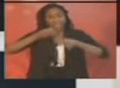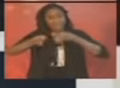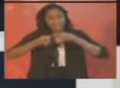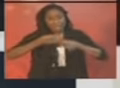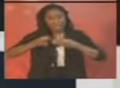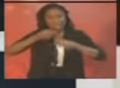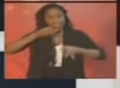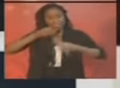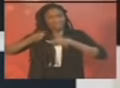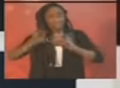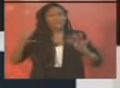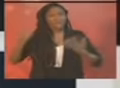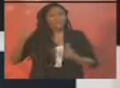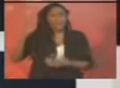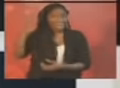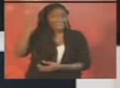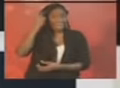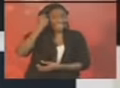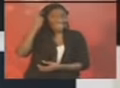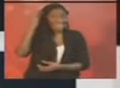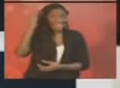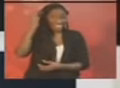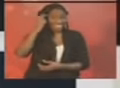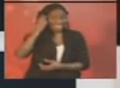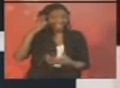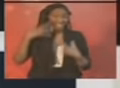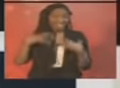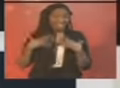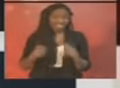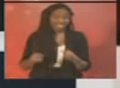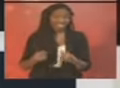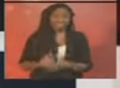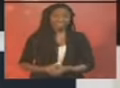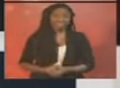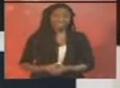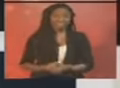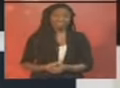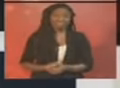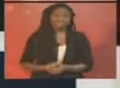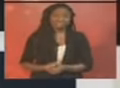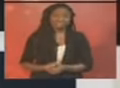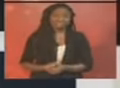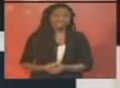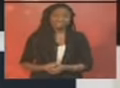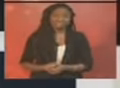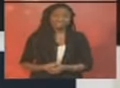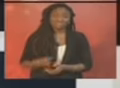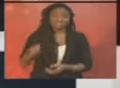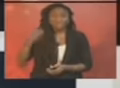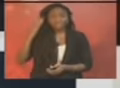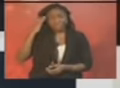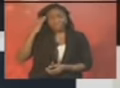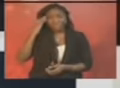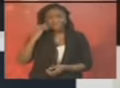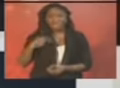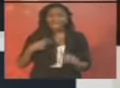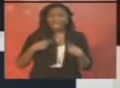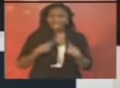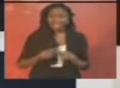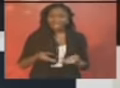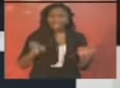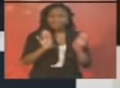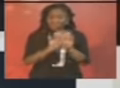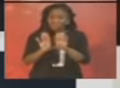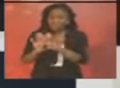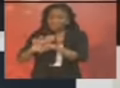health. So we know when we first started, we were all concerned watching the numbers and we had lockdown. We were listening to the Ministry